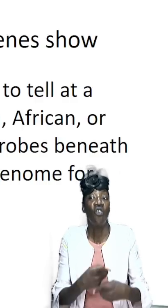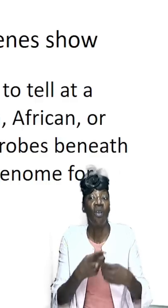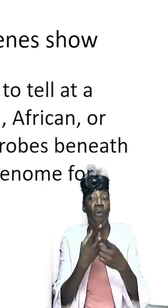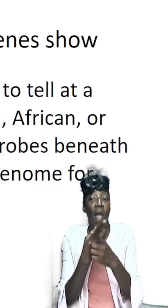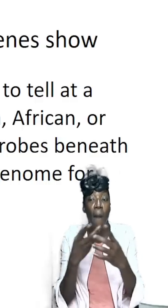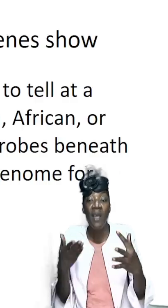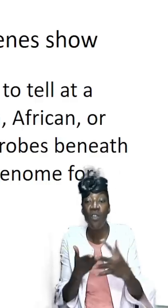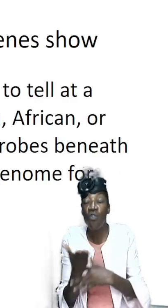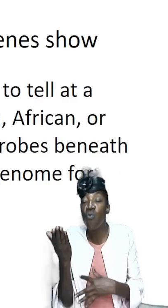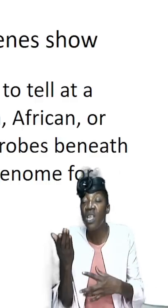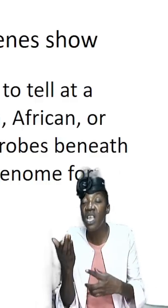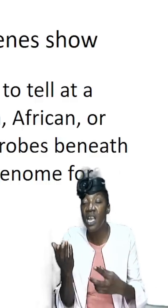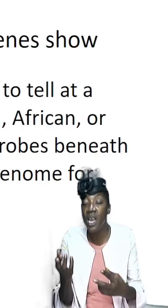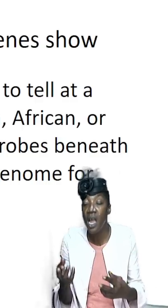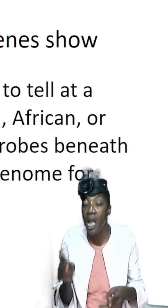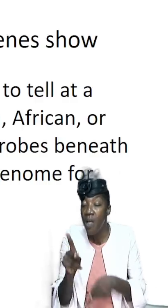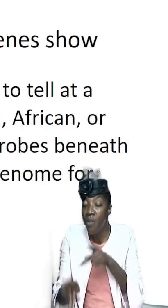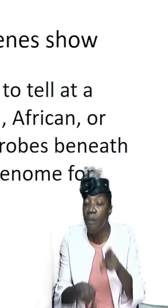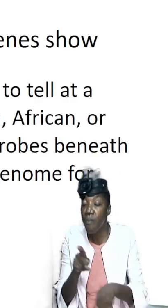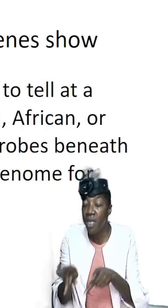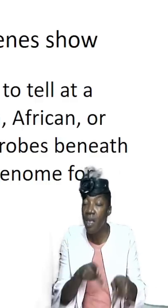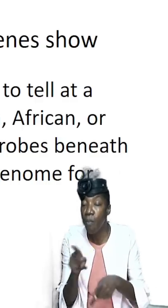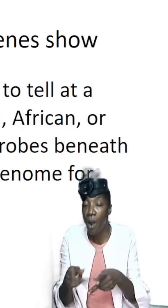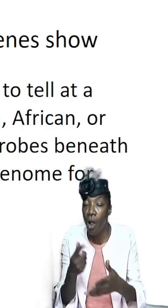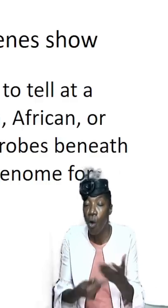races, guess what is happening, brothers and sisters?